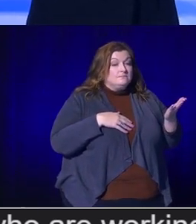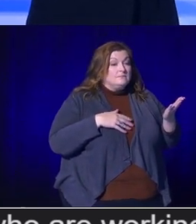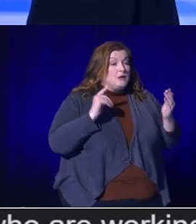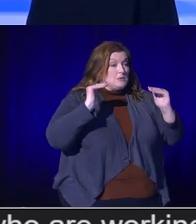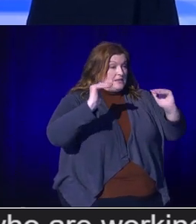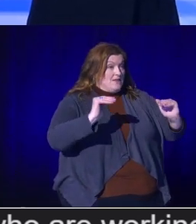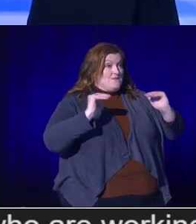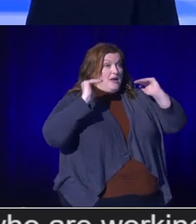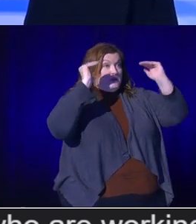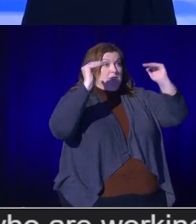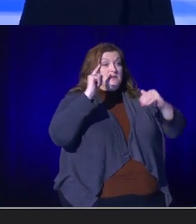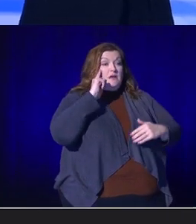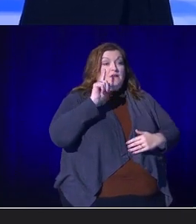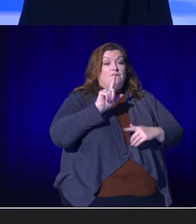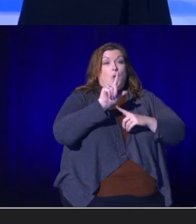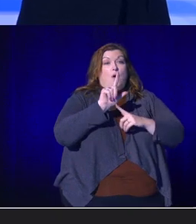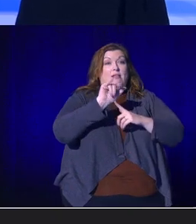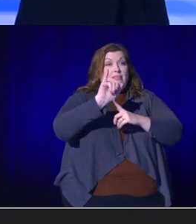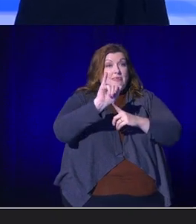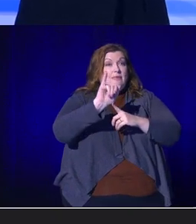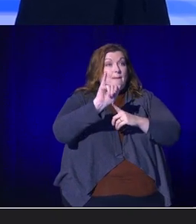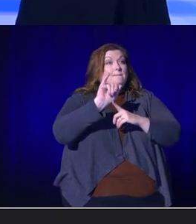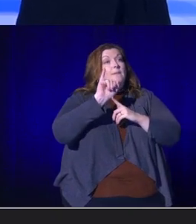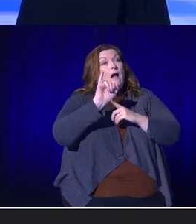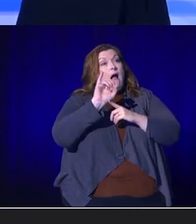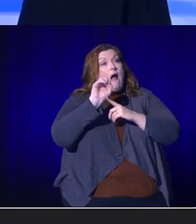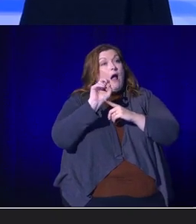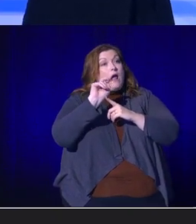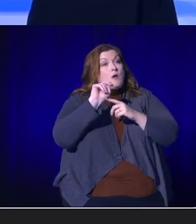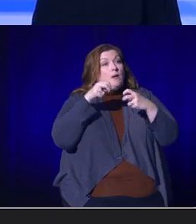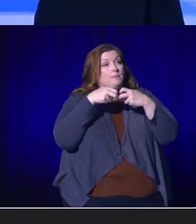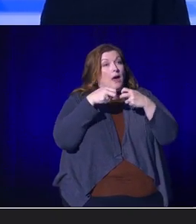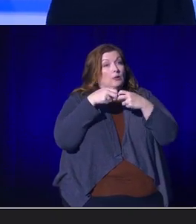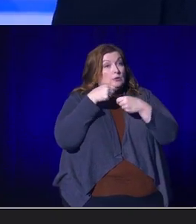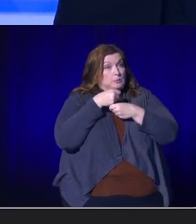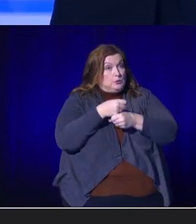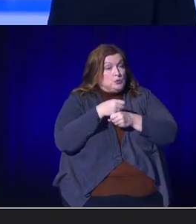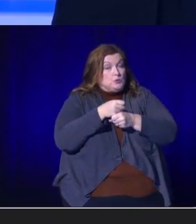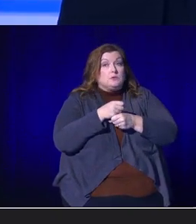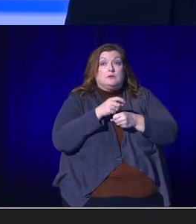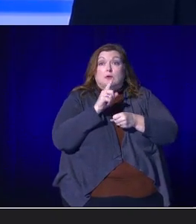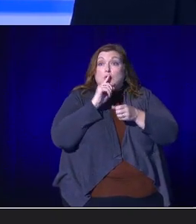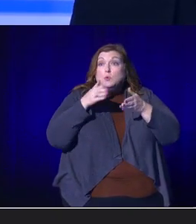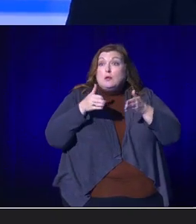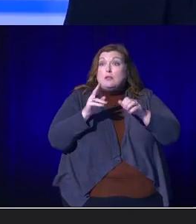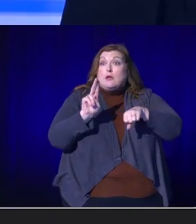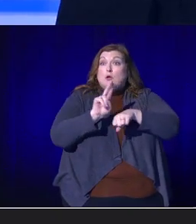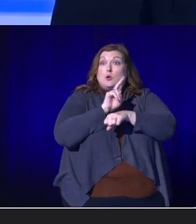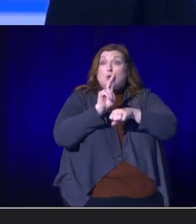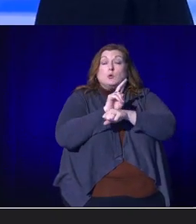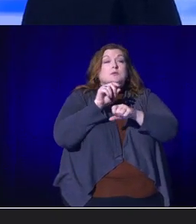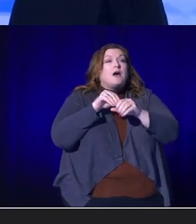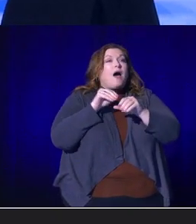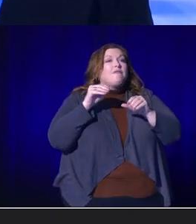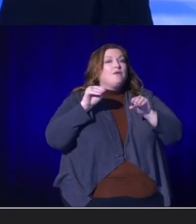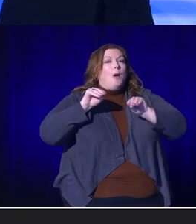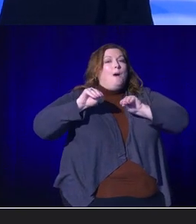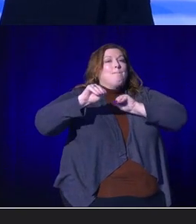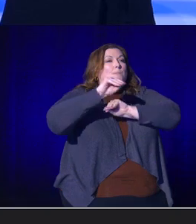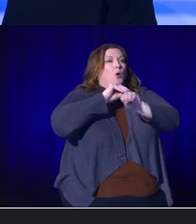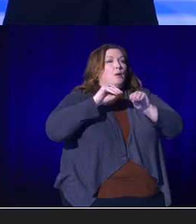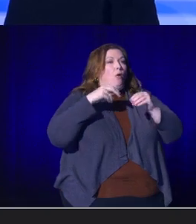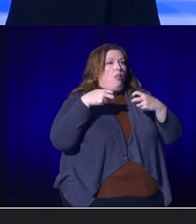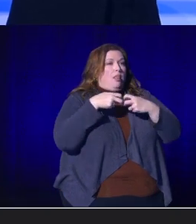advancement for the lithium-ion battery to be produced because it really enabled the use of portable electronics and